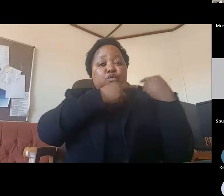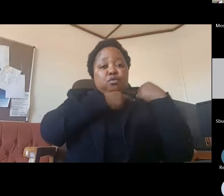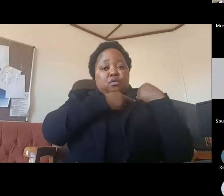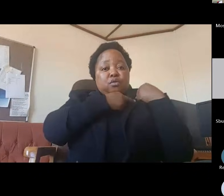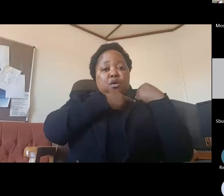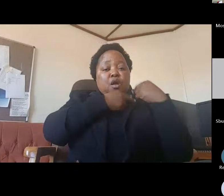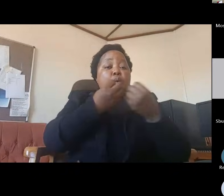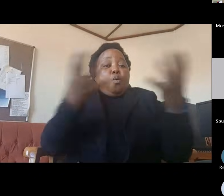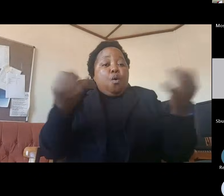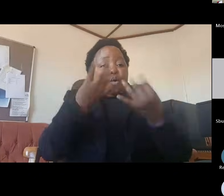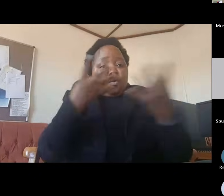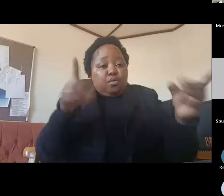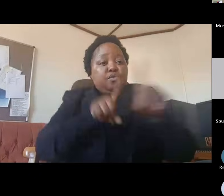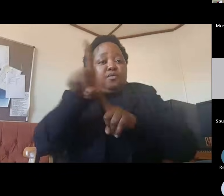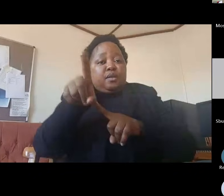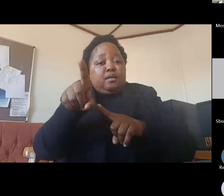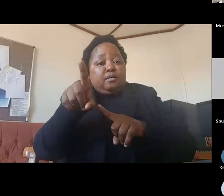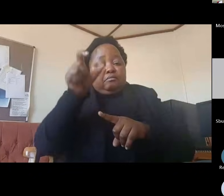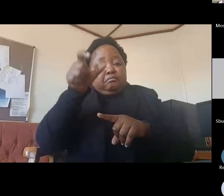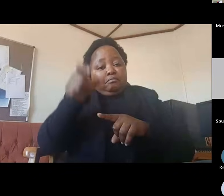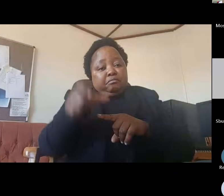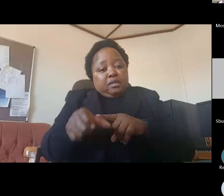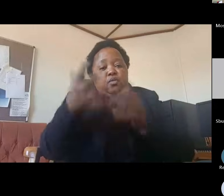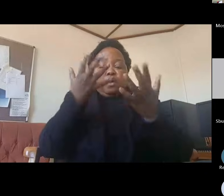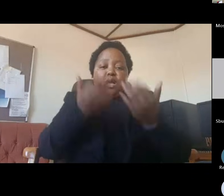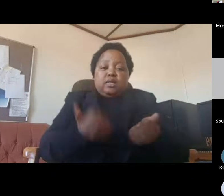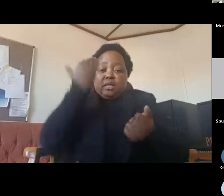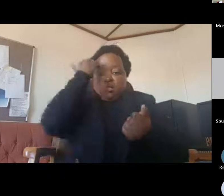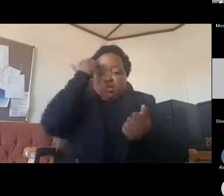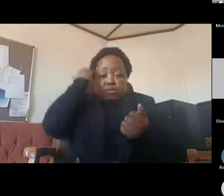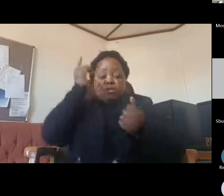who has experienced a physical